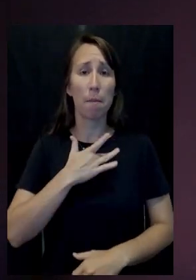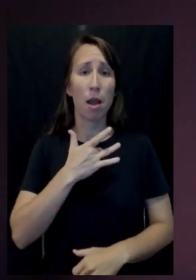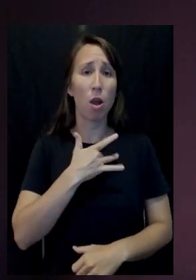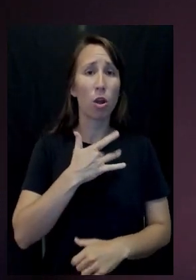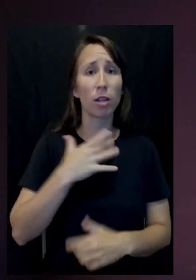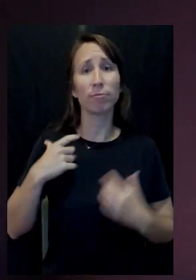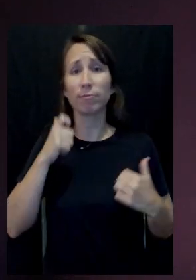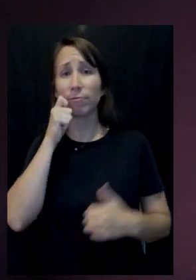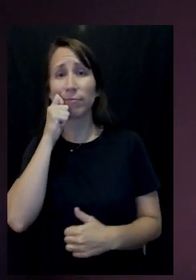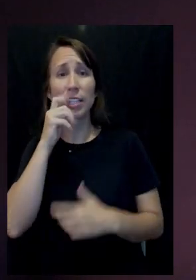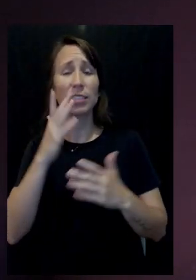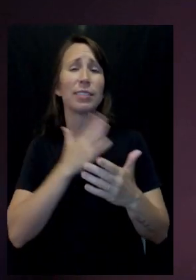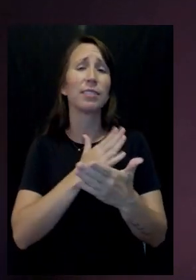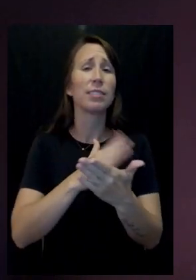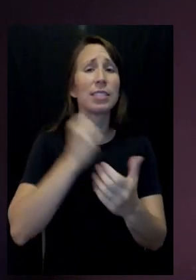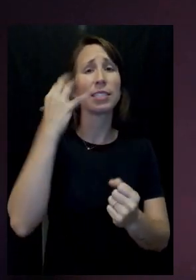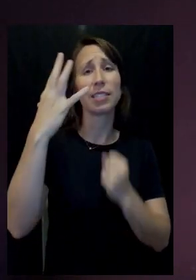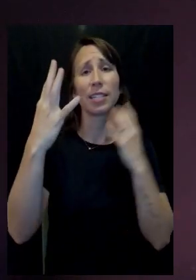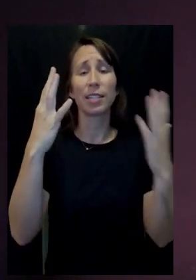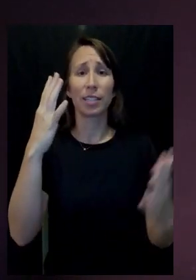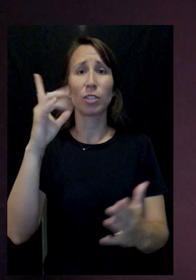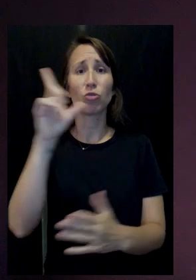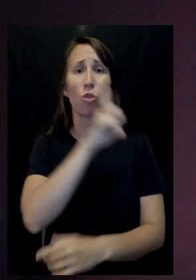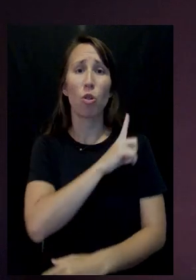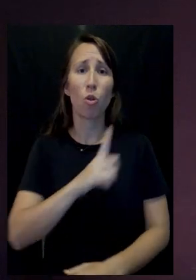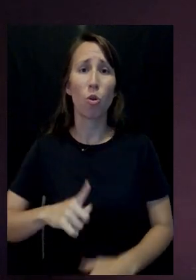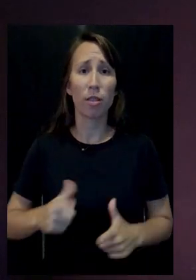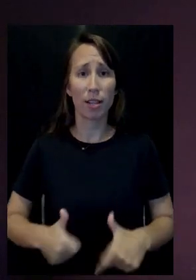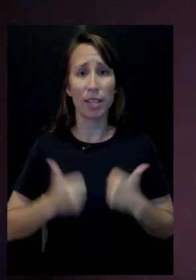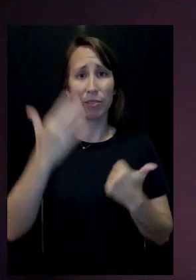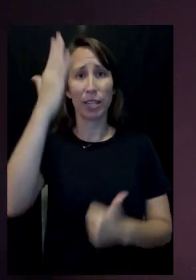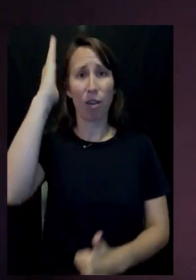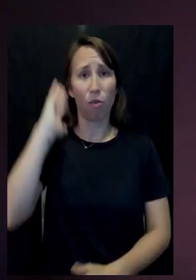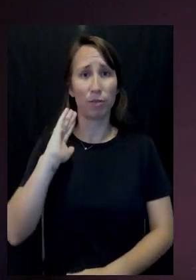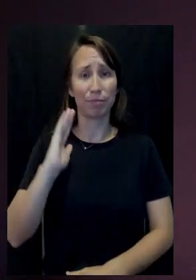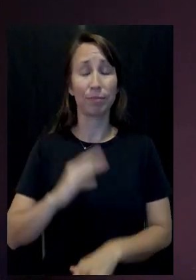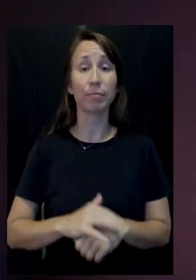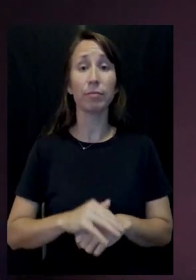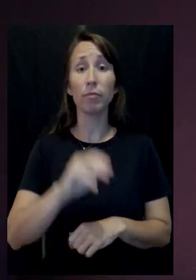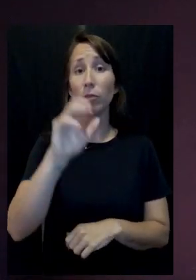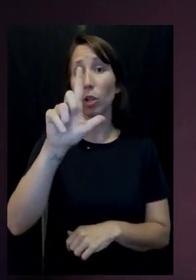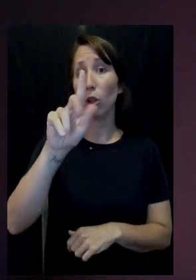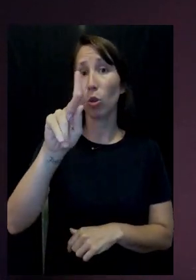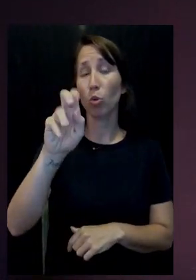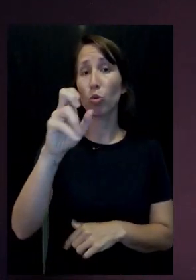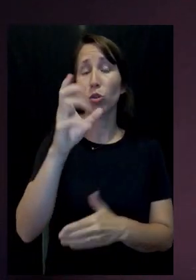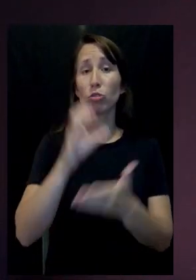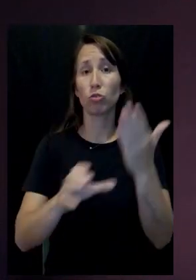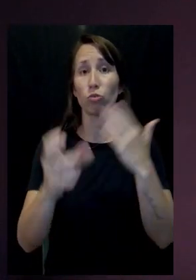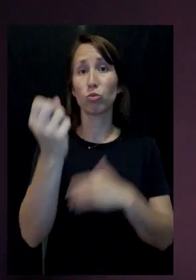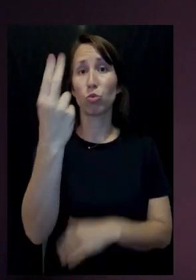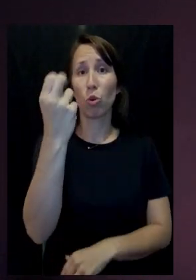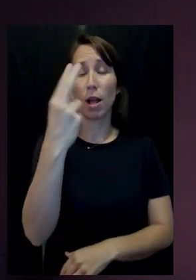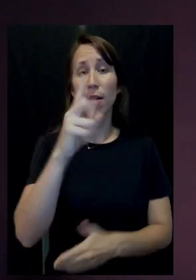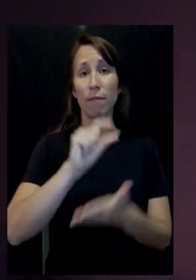living God." And in Luke 12, in verse 4, Jesus says this.